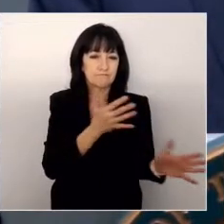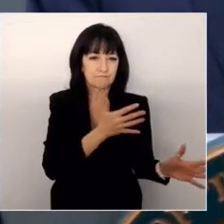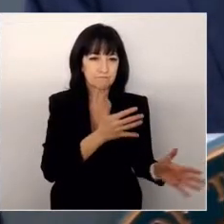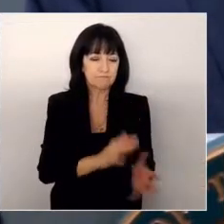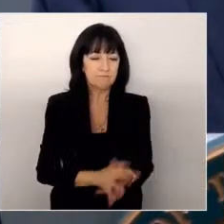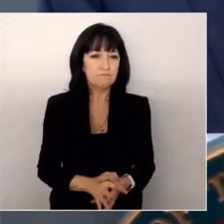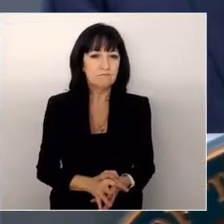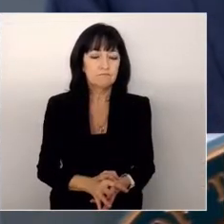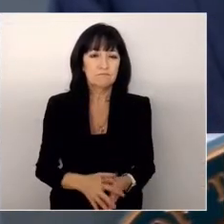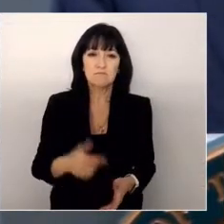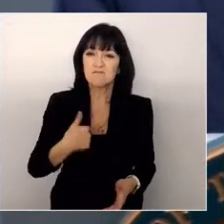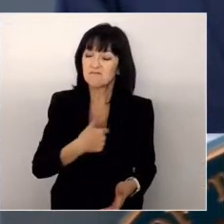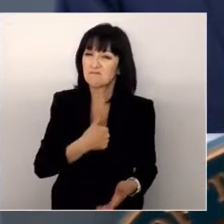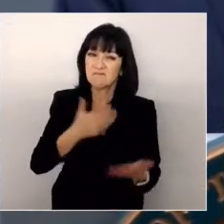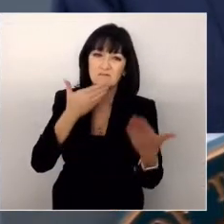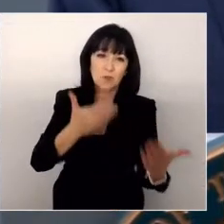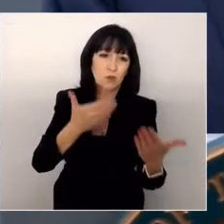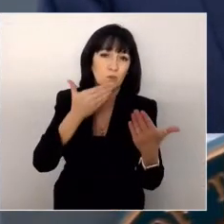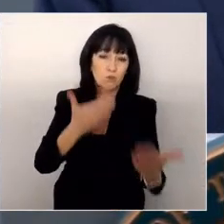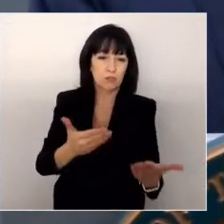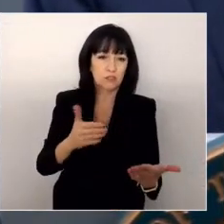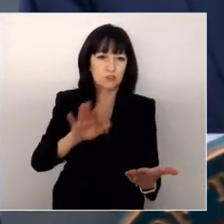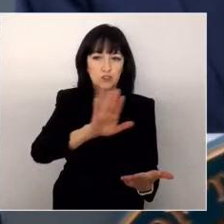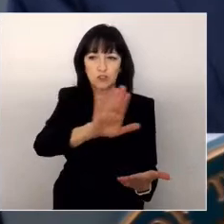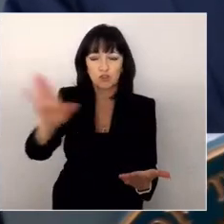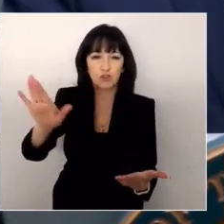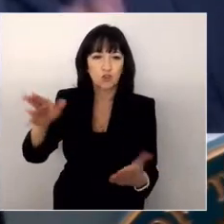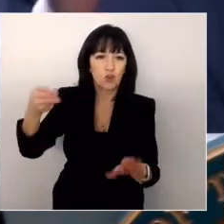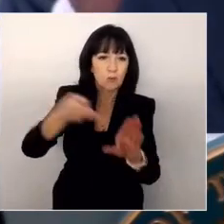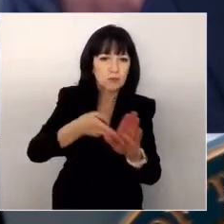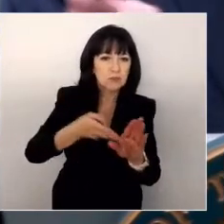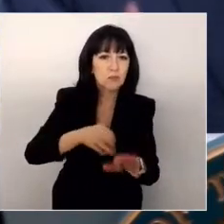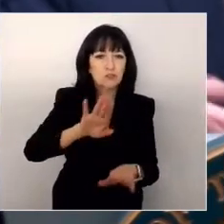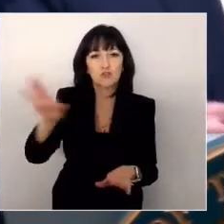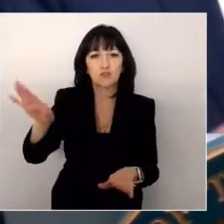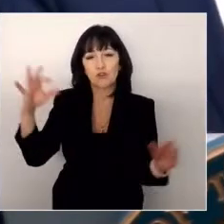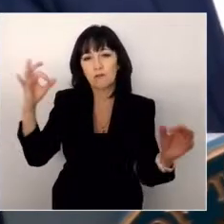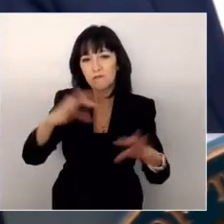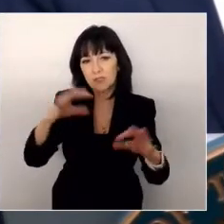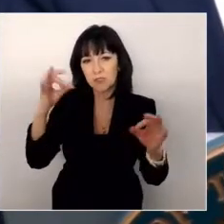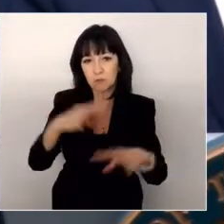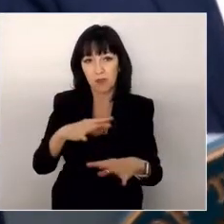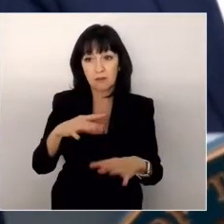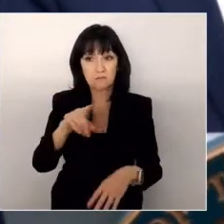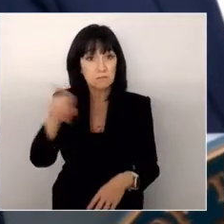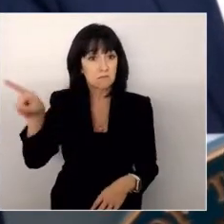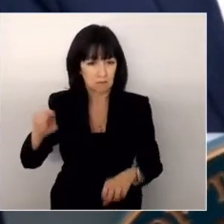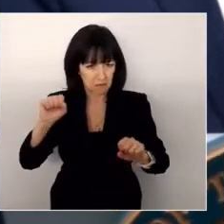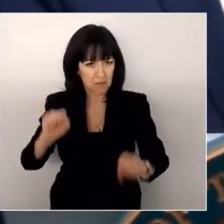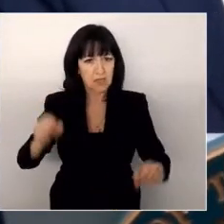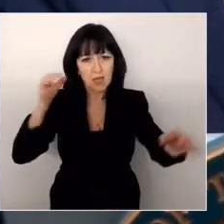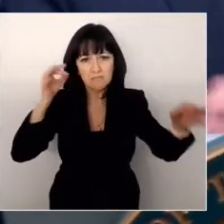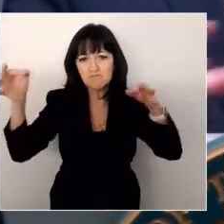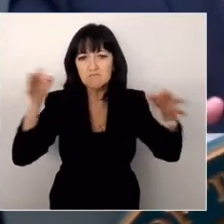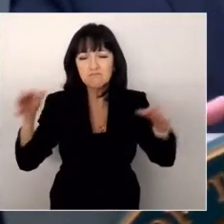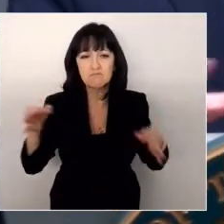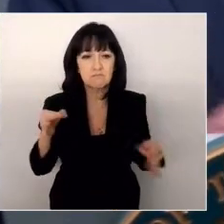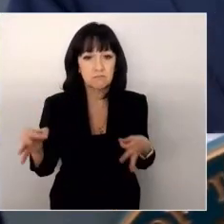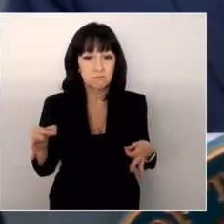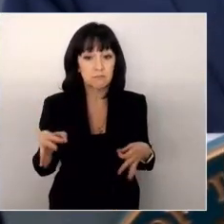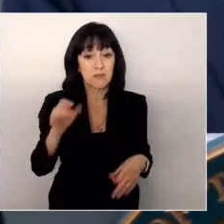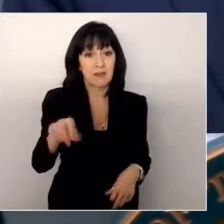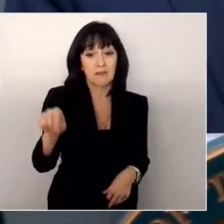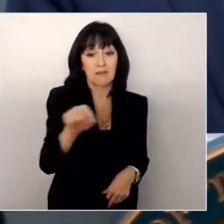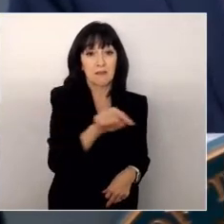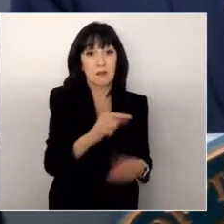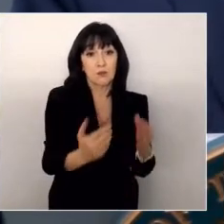We appreciate very much their participation and feedback. And as they can tell you, these new jobs are not just